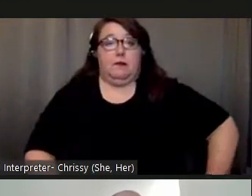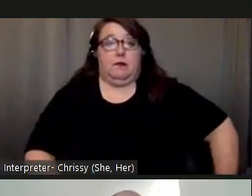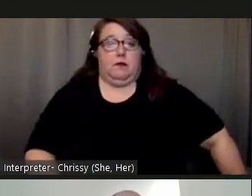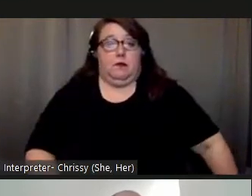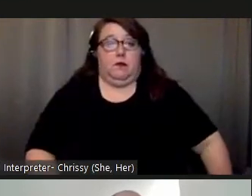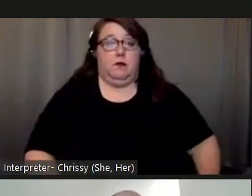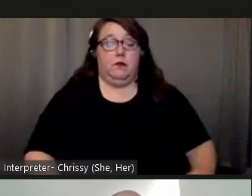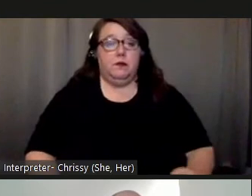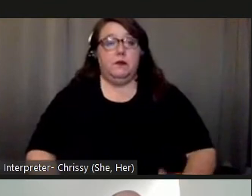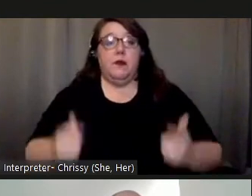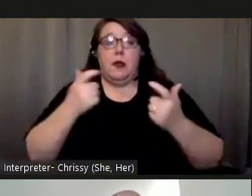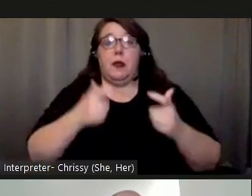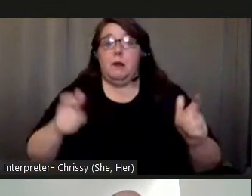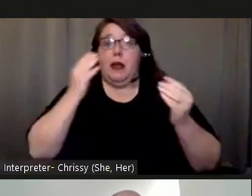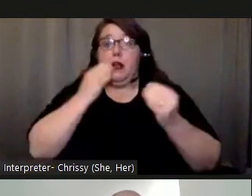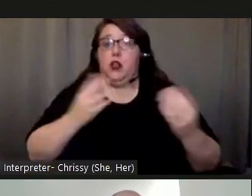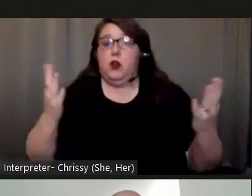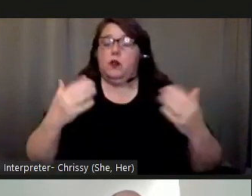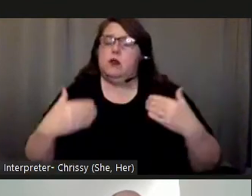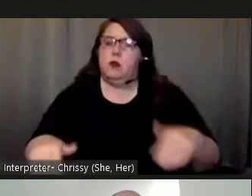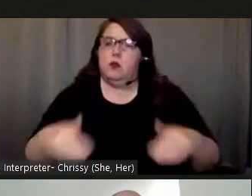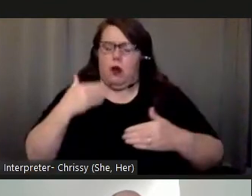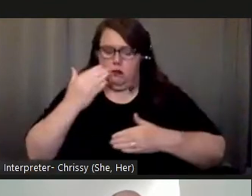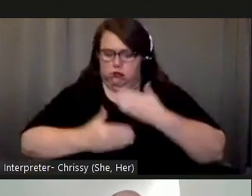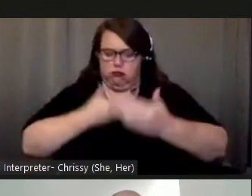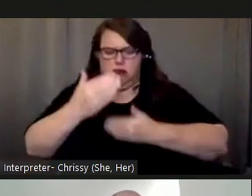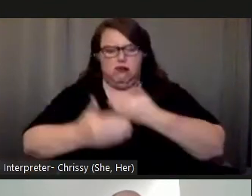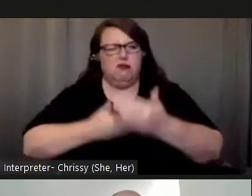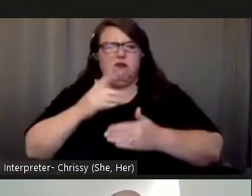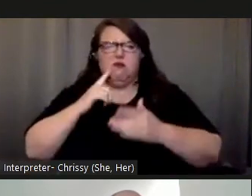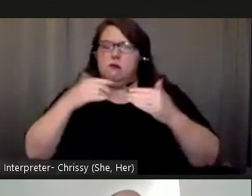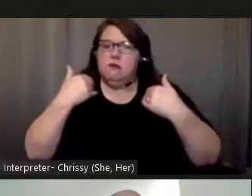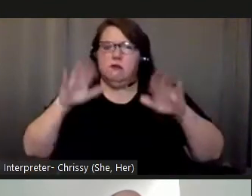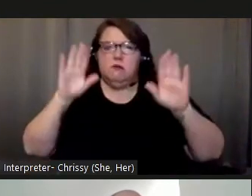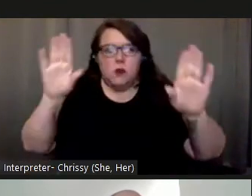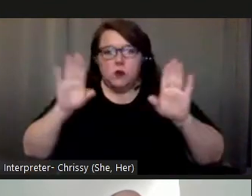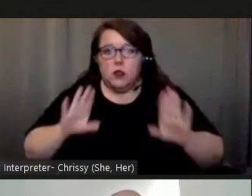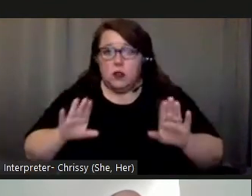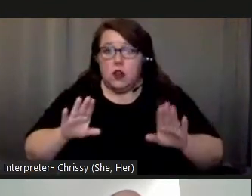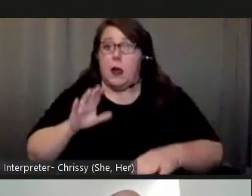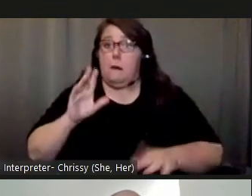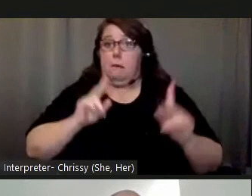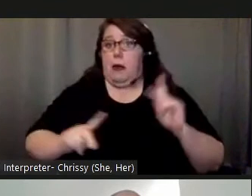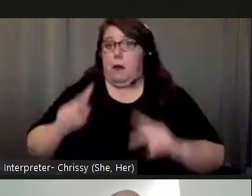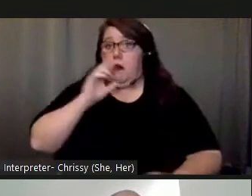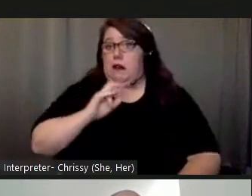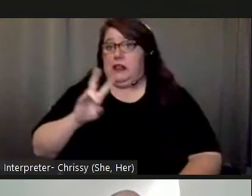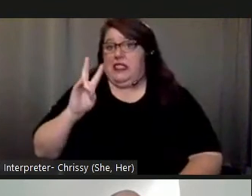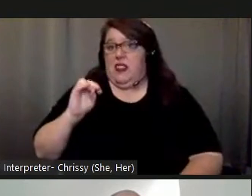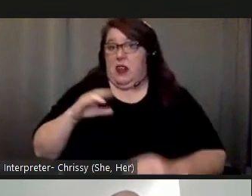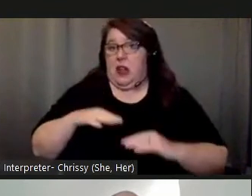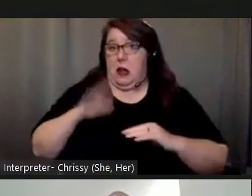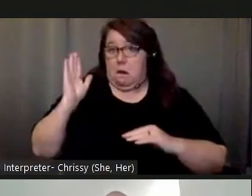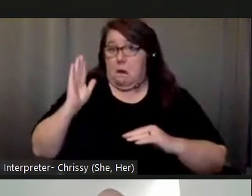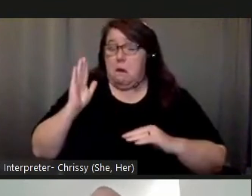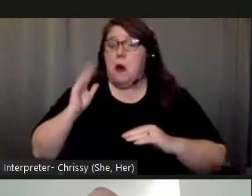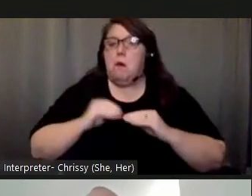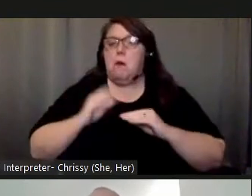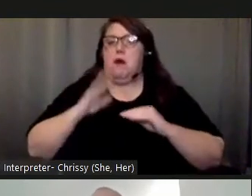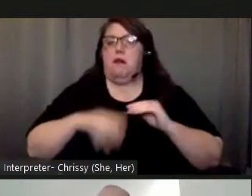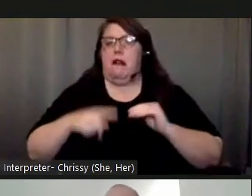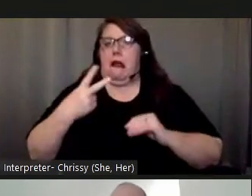Good news is we're making great progress. Over half of 70-year-olds in Colorado are now vaccinated with their